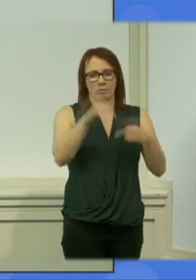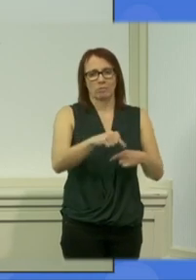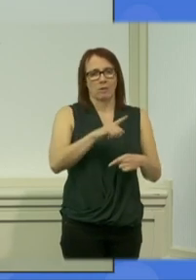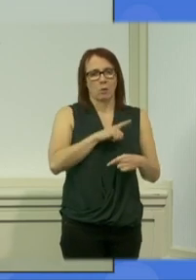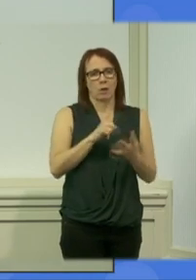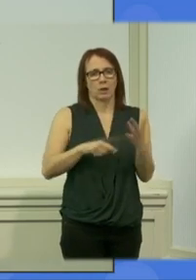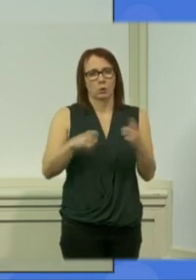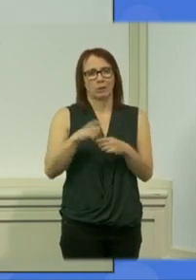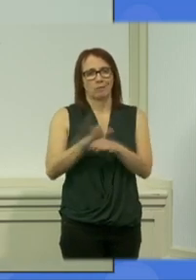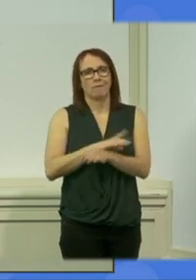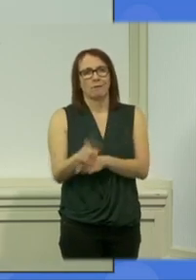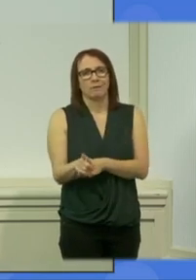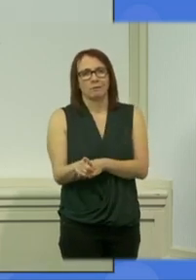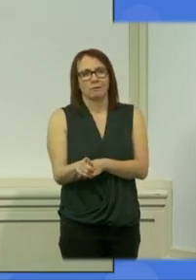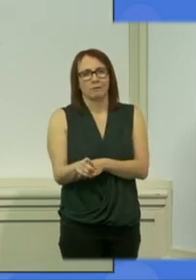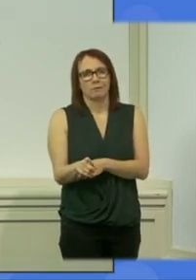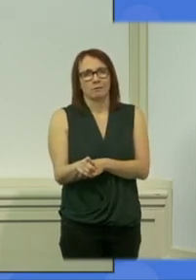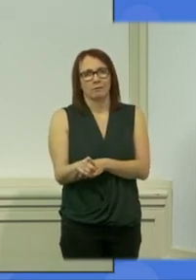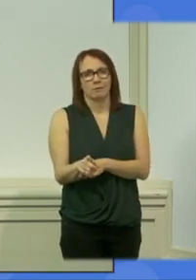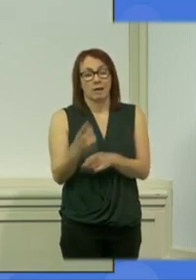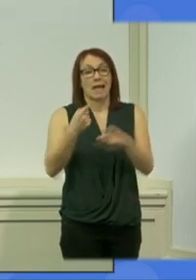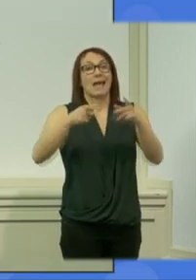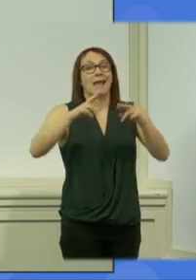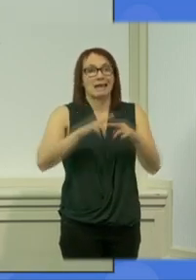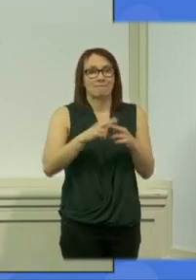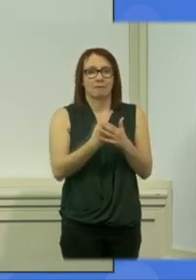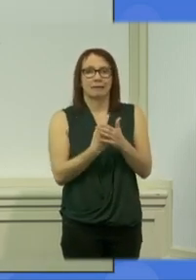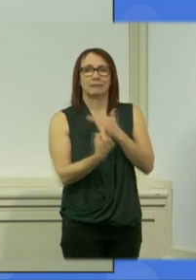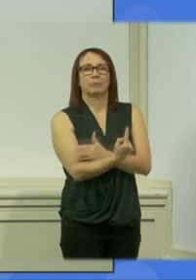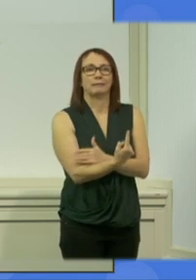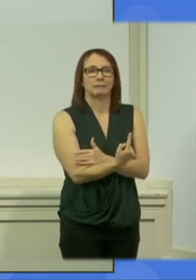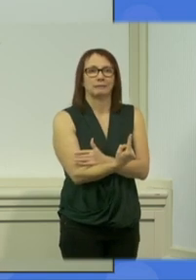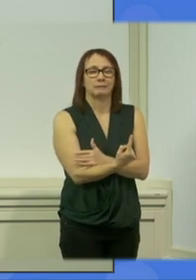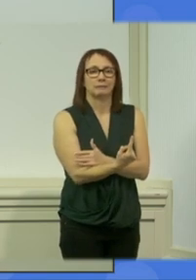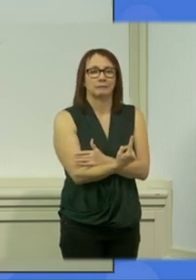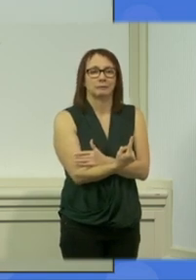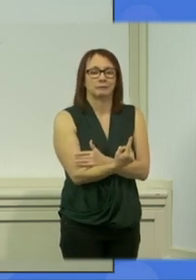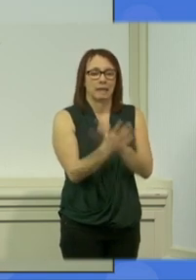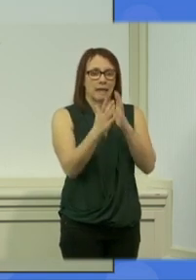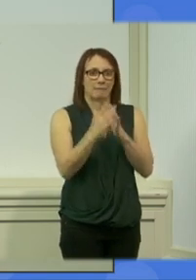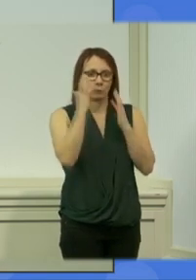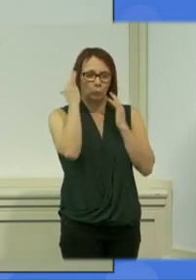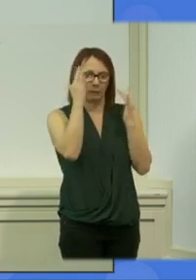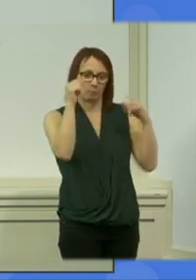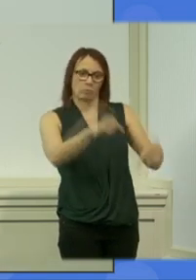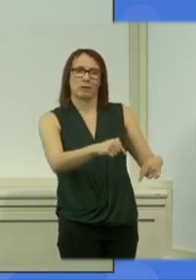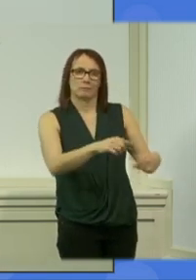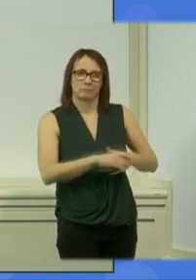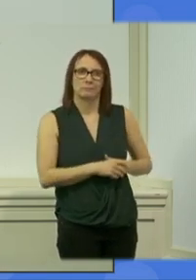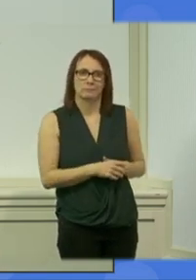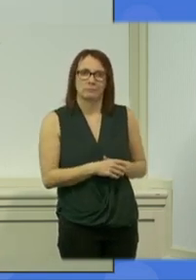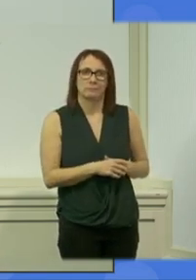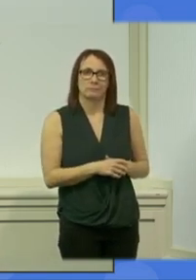covered by the UK government. It was only if it becomes independent that that is an issue. So